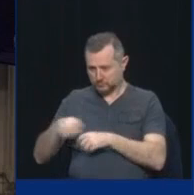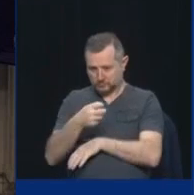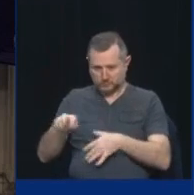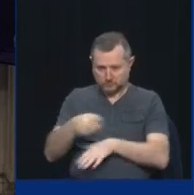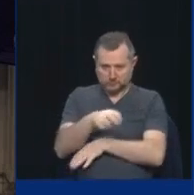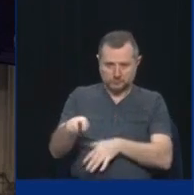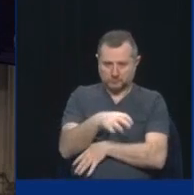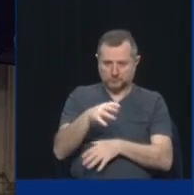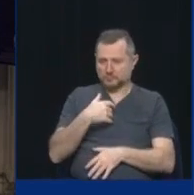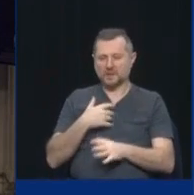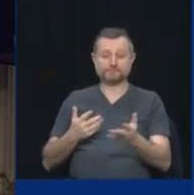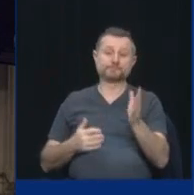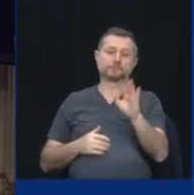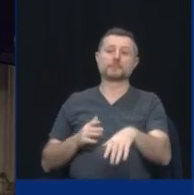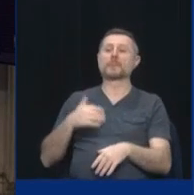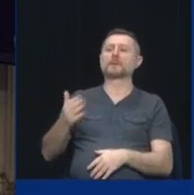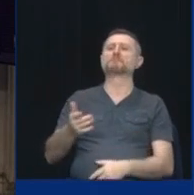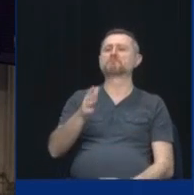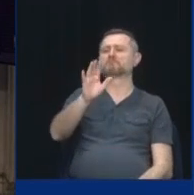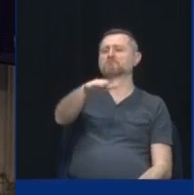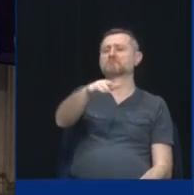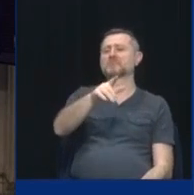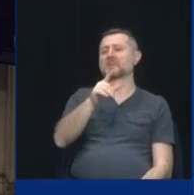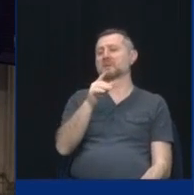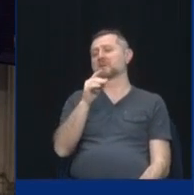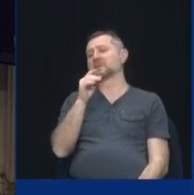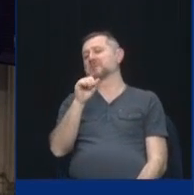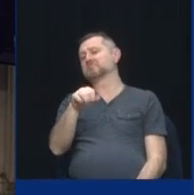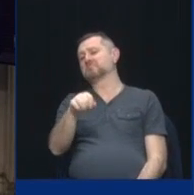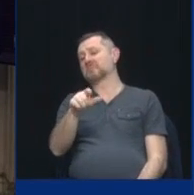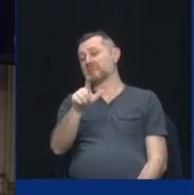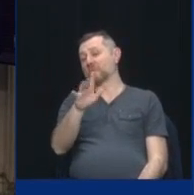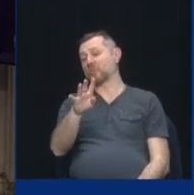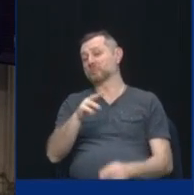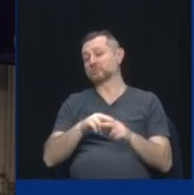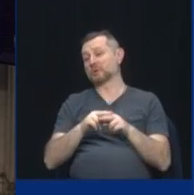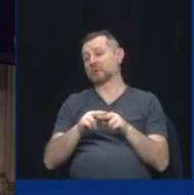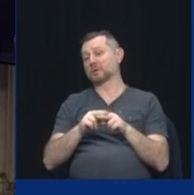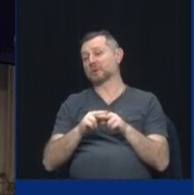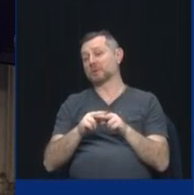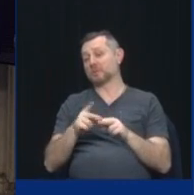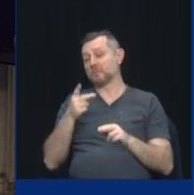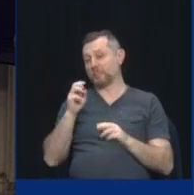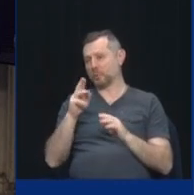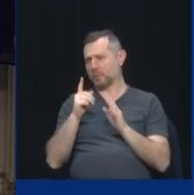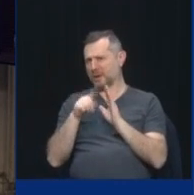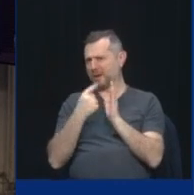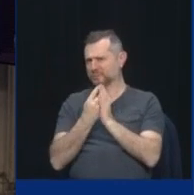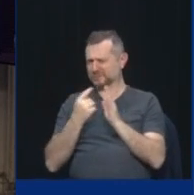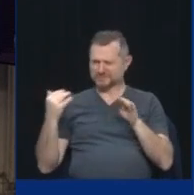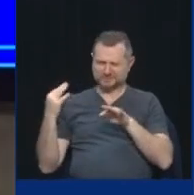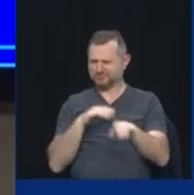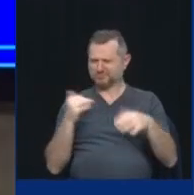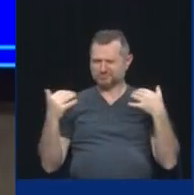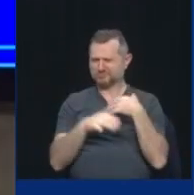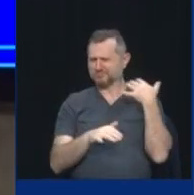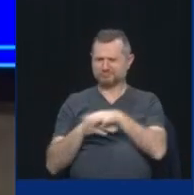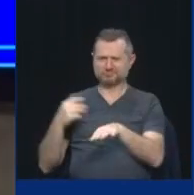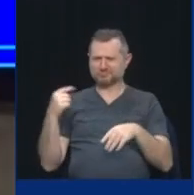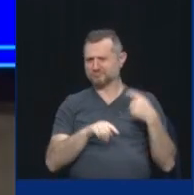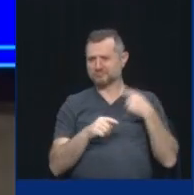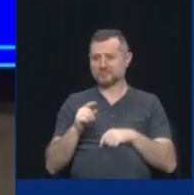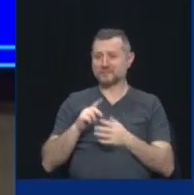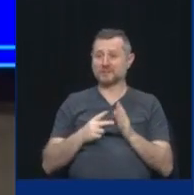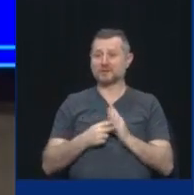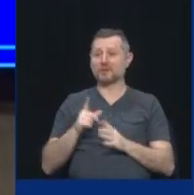math, the 24 trains an hour at the peak of the peak here, so a significant uptick in Long Island Railroad capacity in and